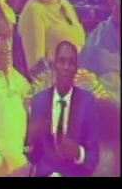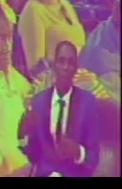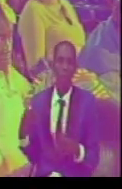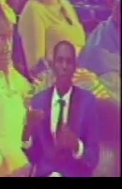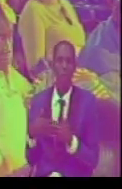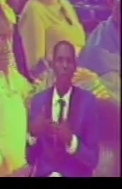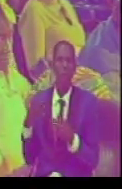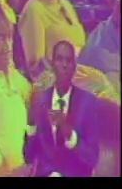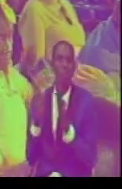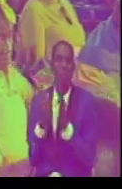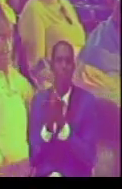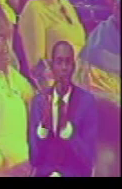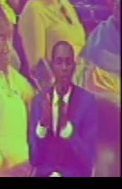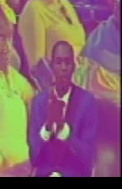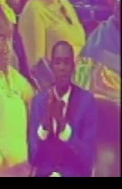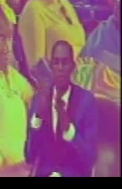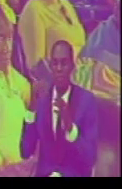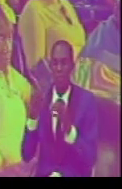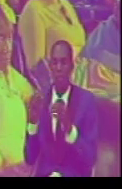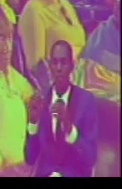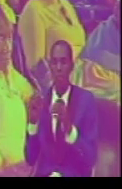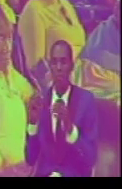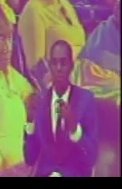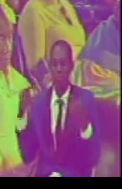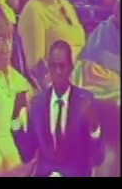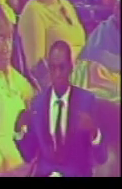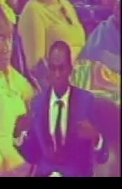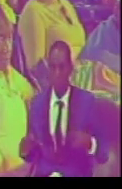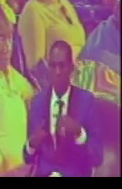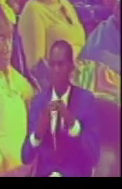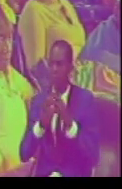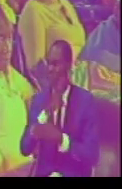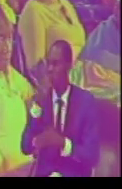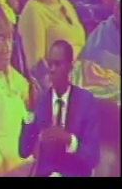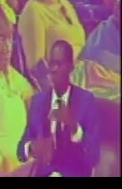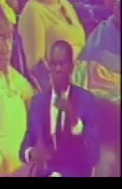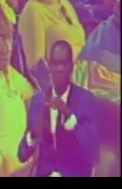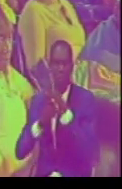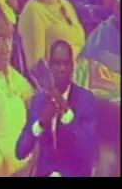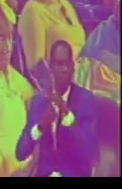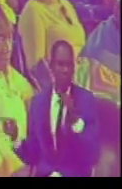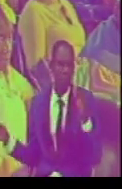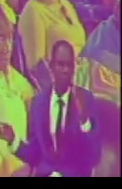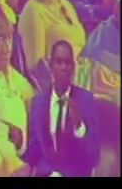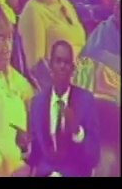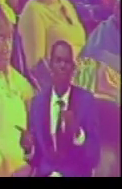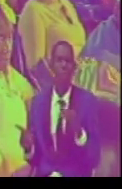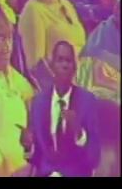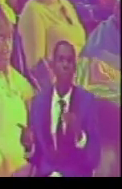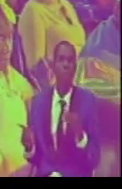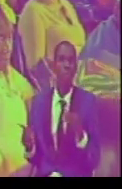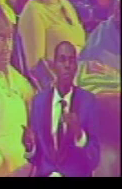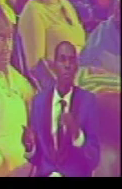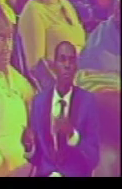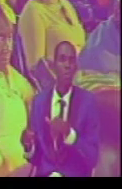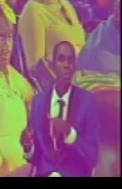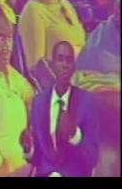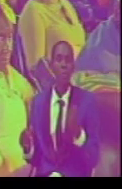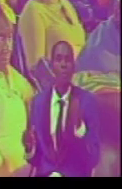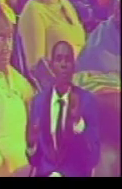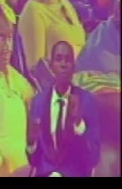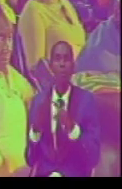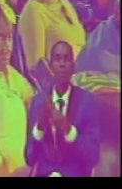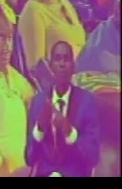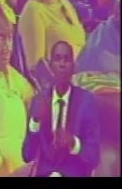body, and at the end of the prayer, the pains completely disappeared. This is